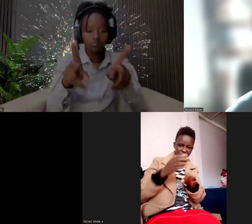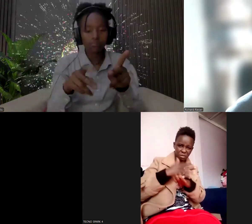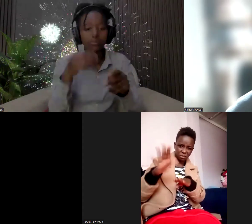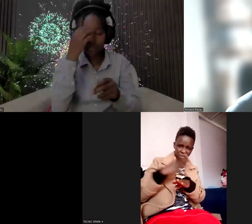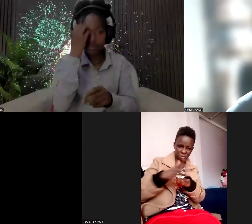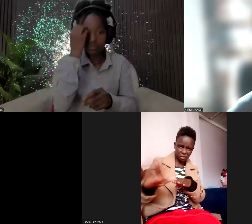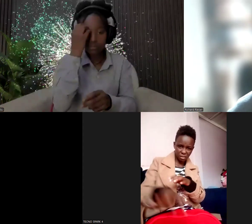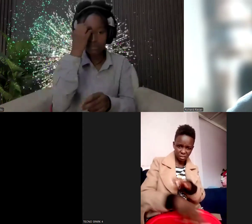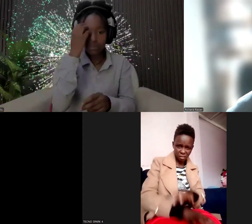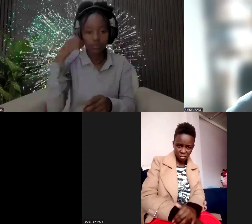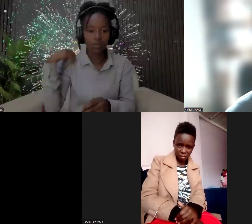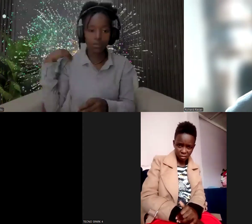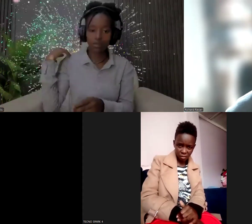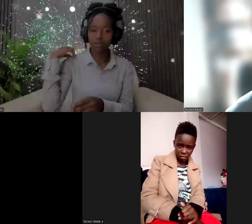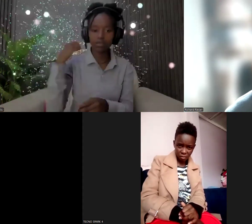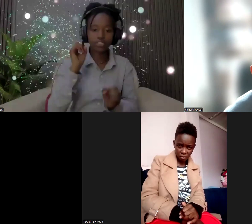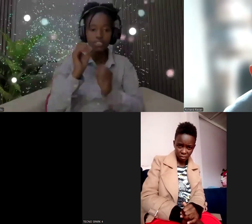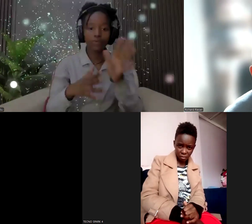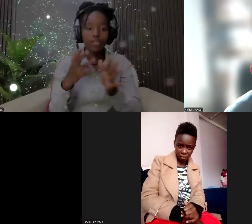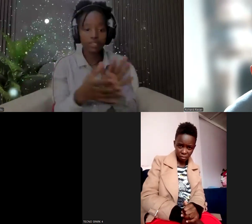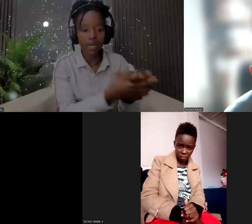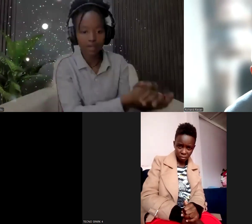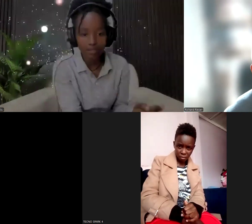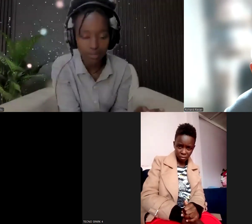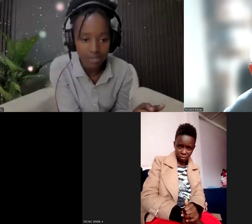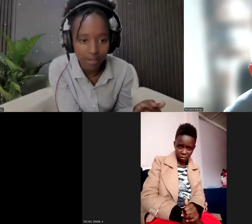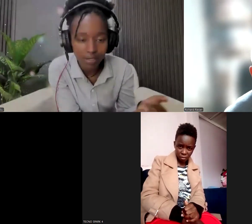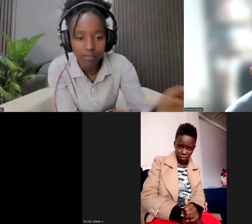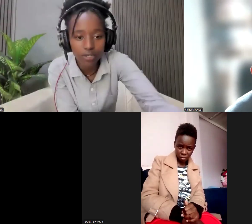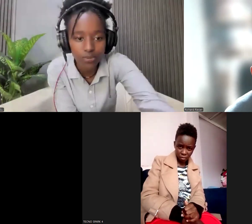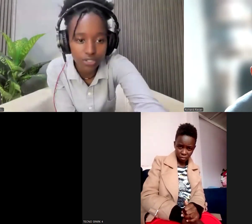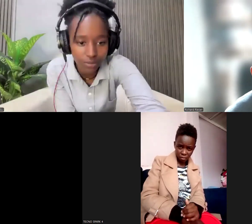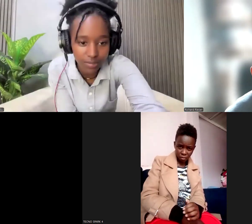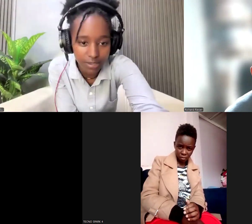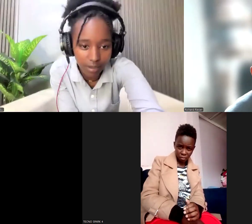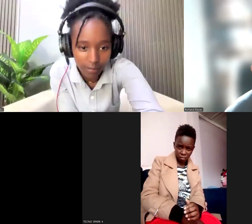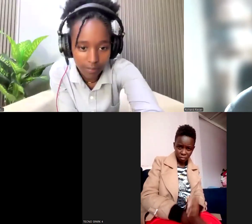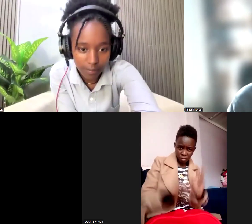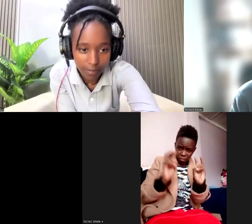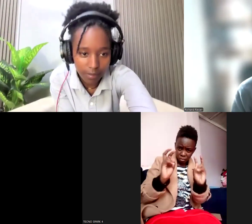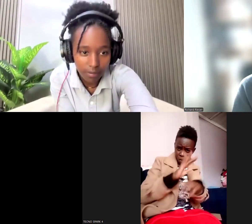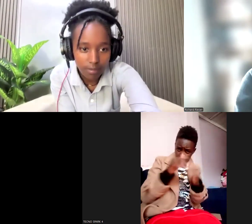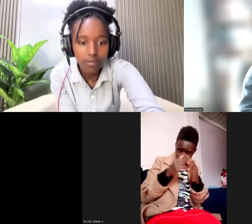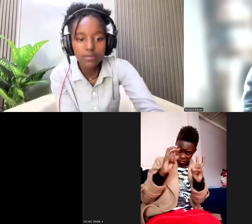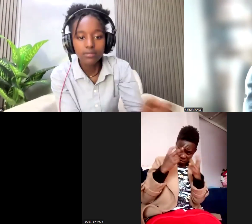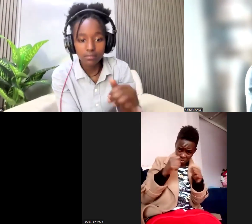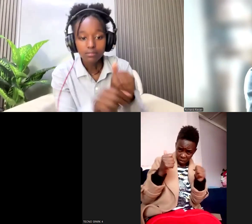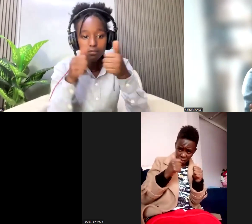it as well, Esther? She will sign and I'll voice what she will be saying. Okay,